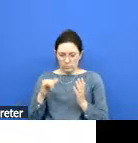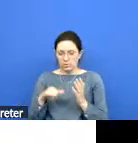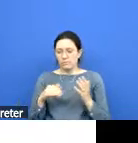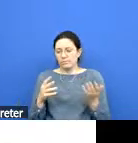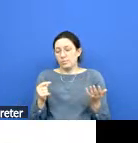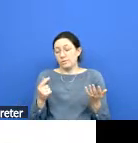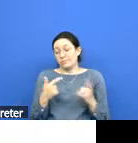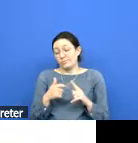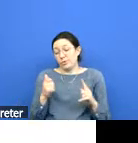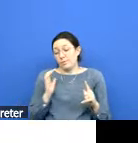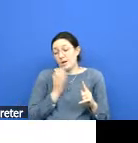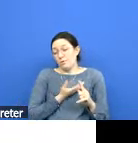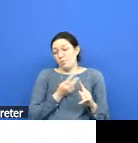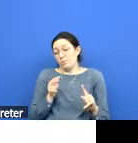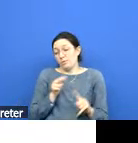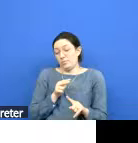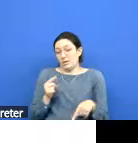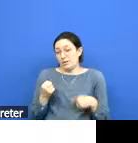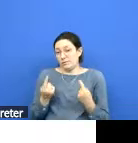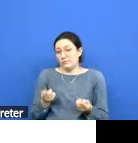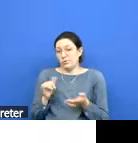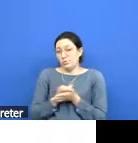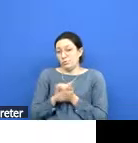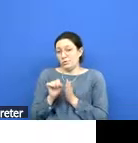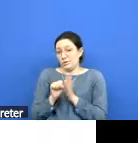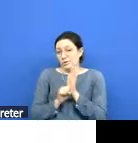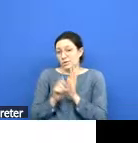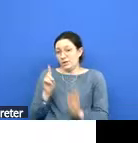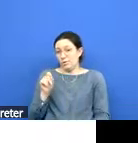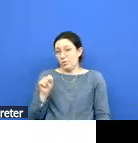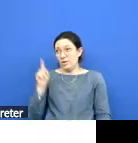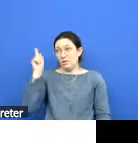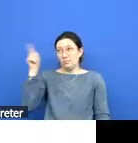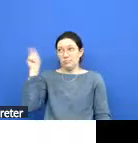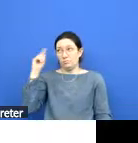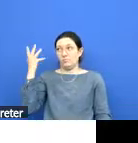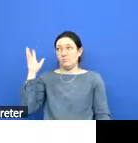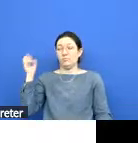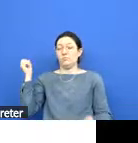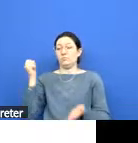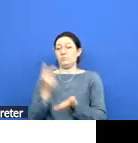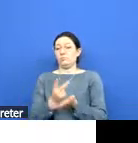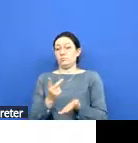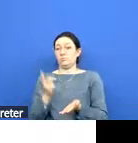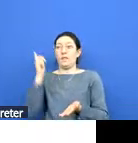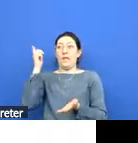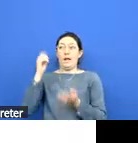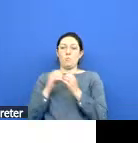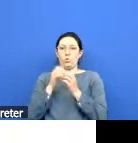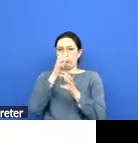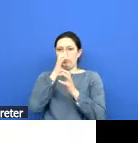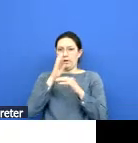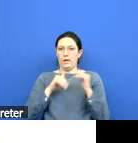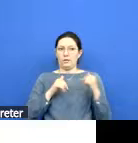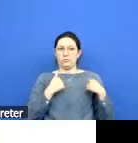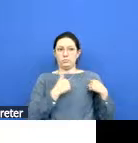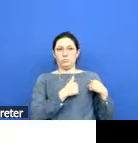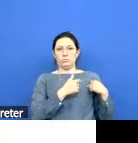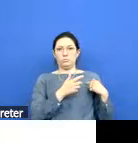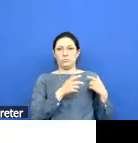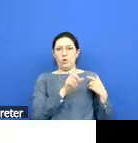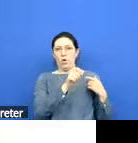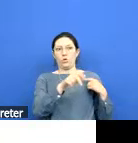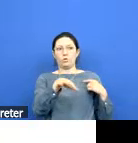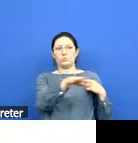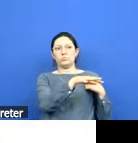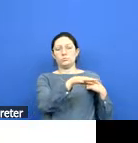from a standpoint there, New York State DOT is more strict about some of the stuff than others. Ultimately,